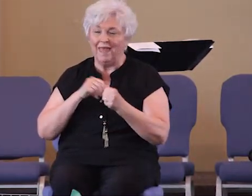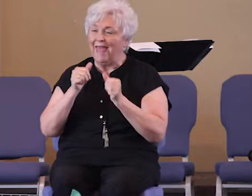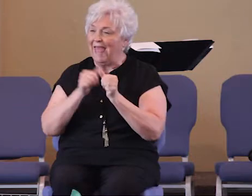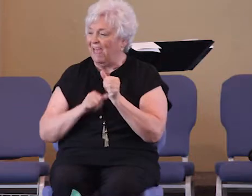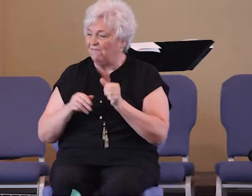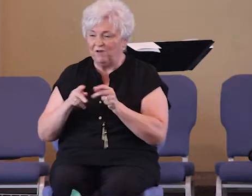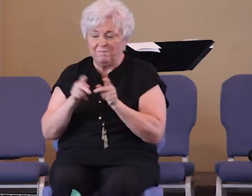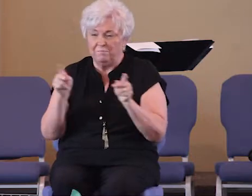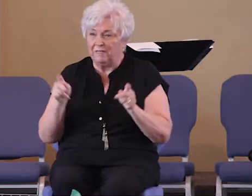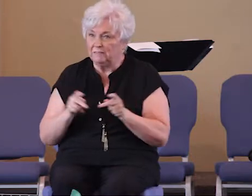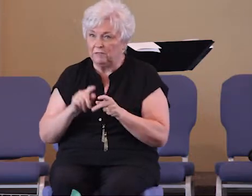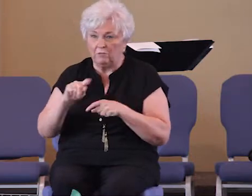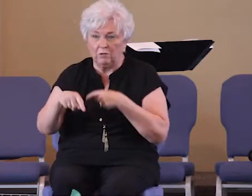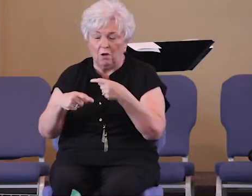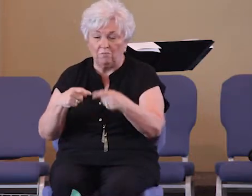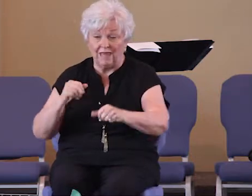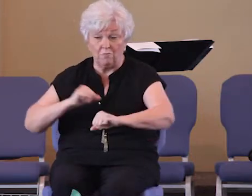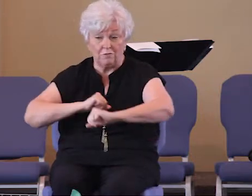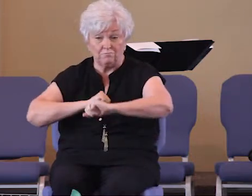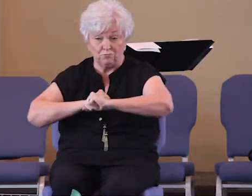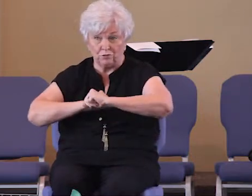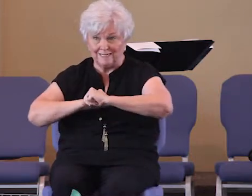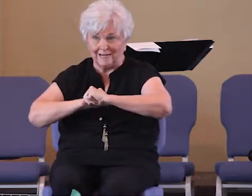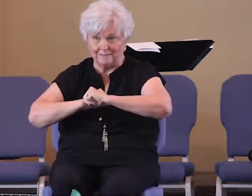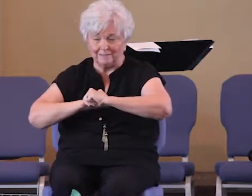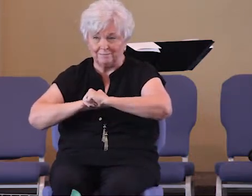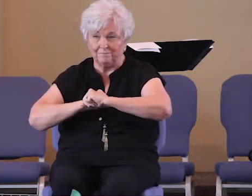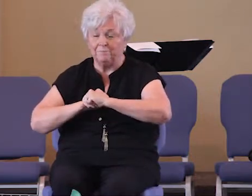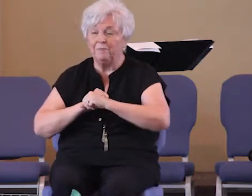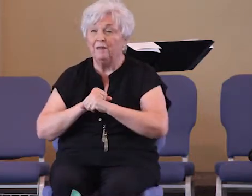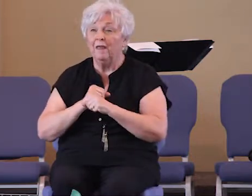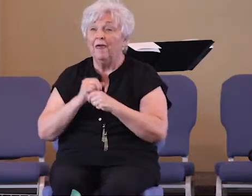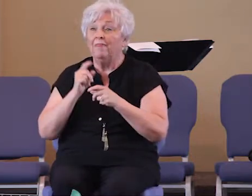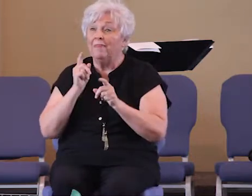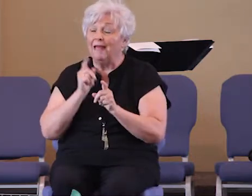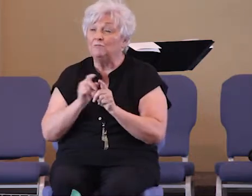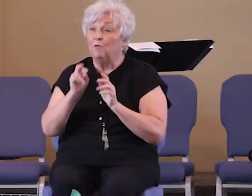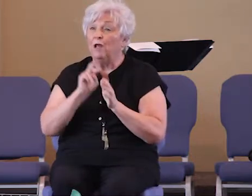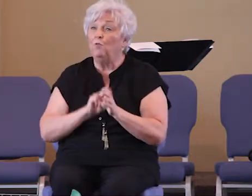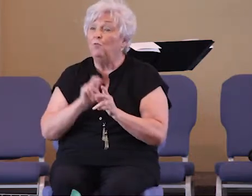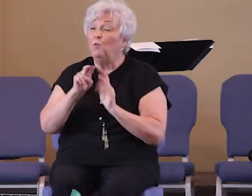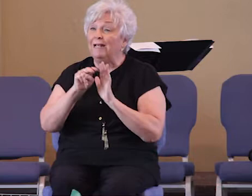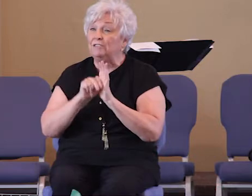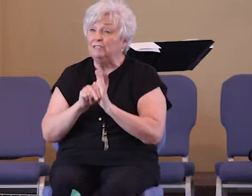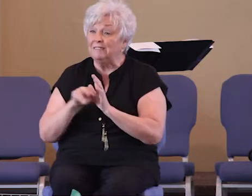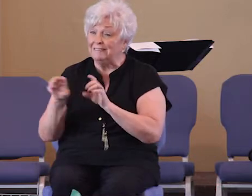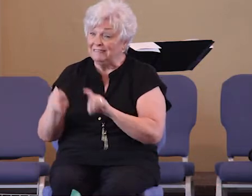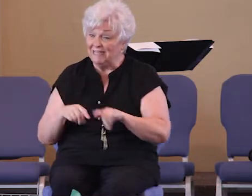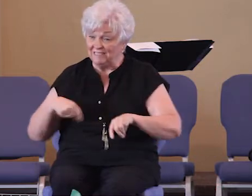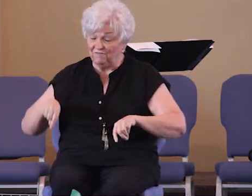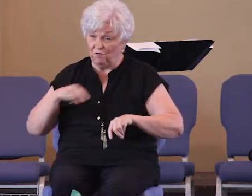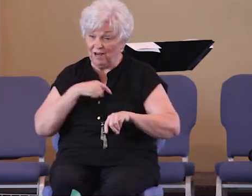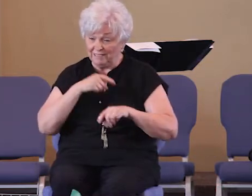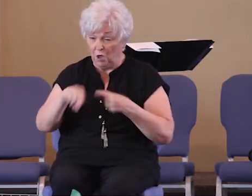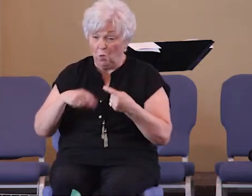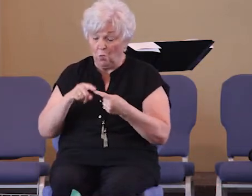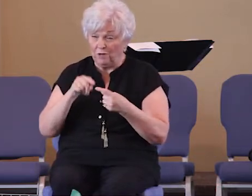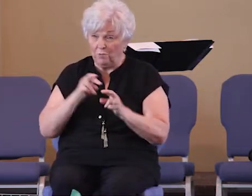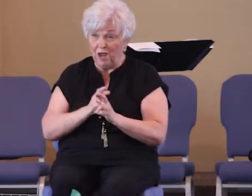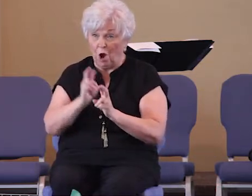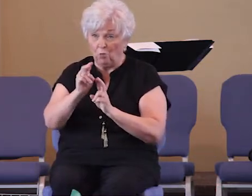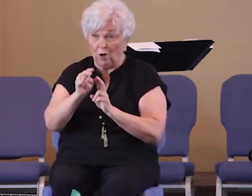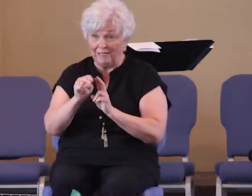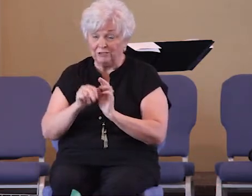the king. That's what righteousness does for us. When we're righteous, God's protection